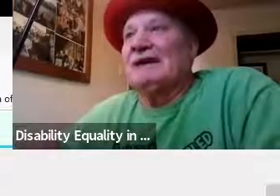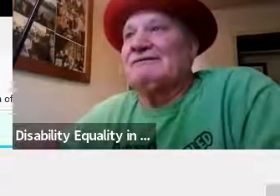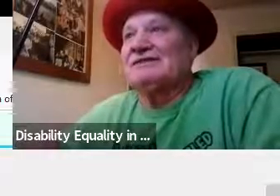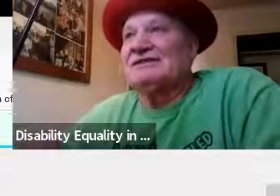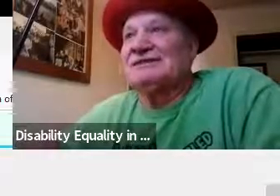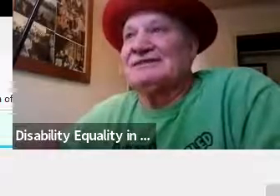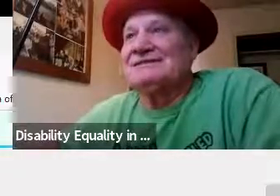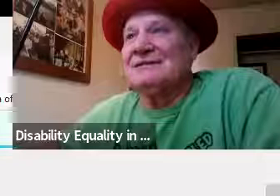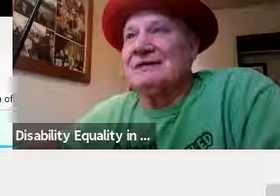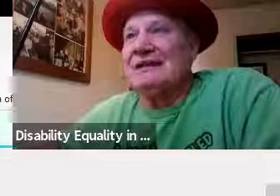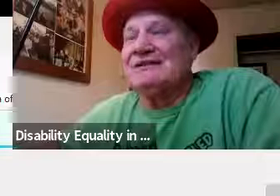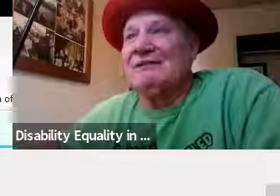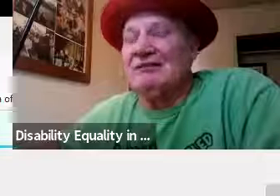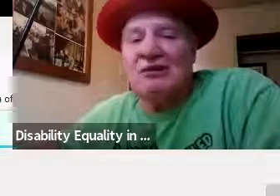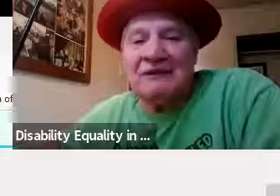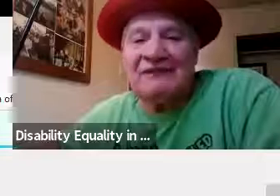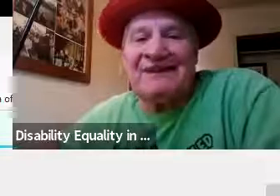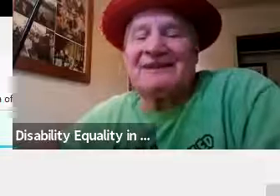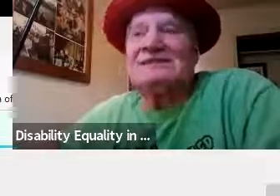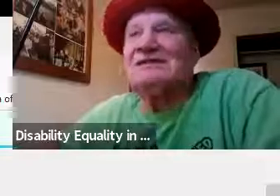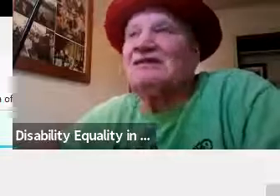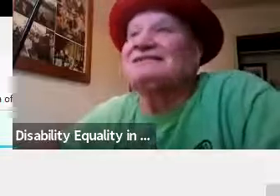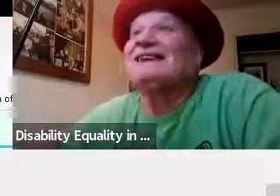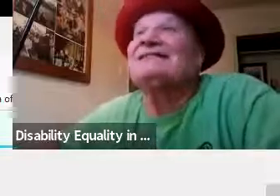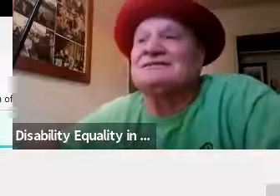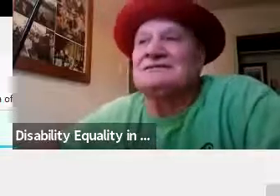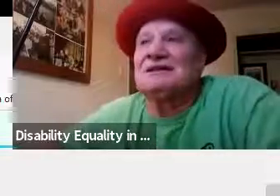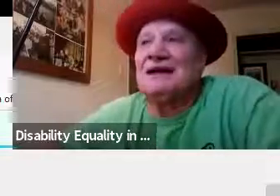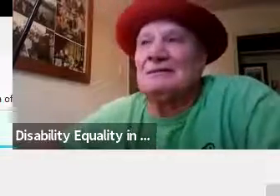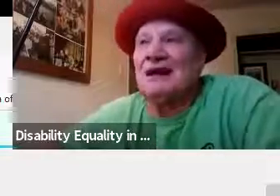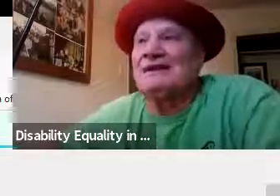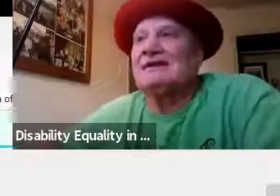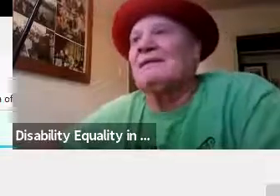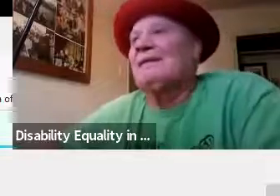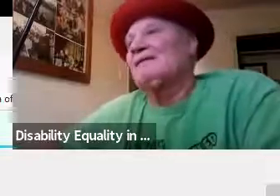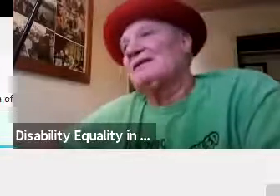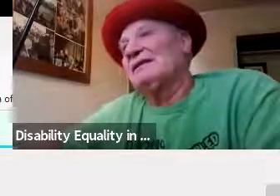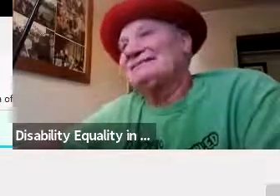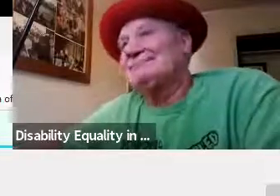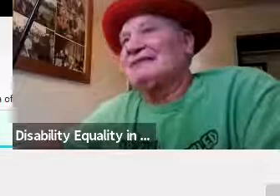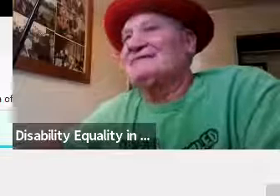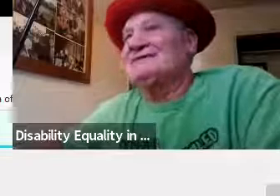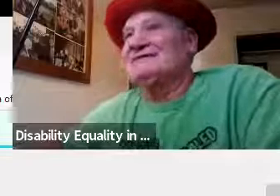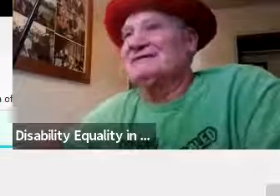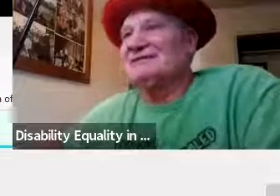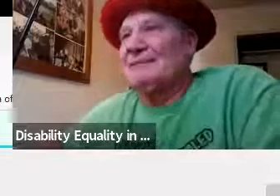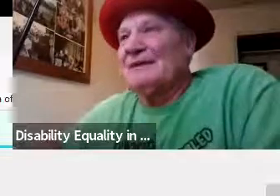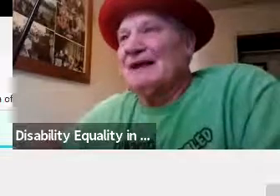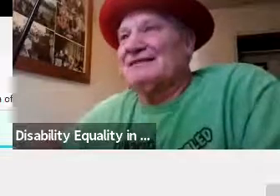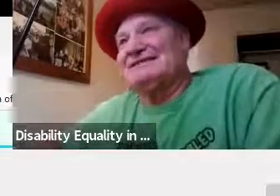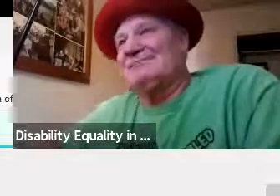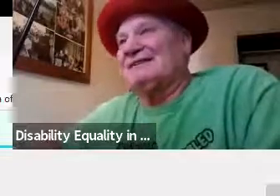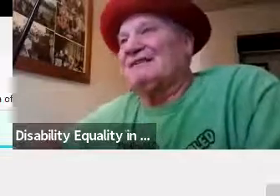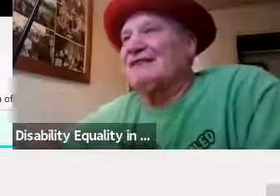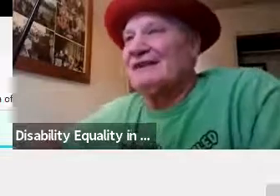we also have resources like other advocacy organizations that we like, lesson plan resources,